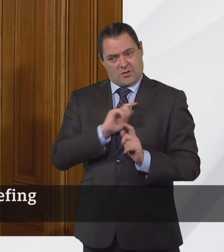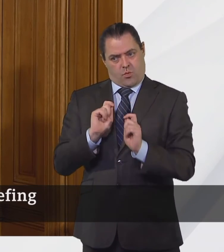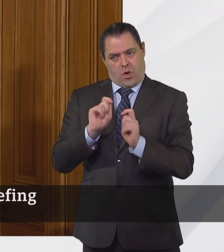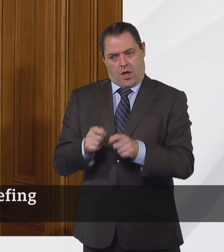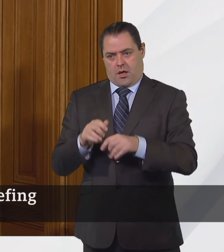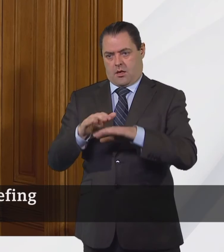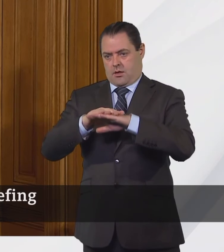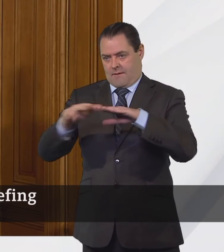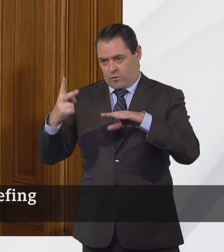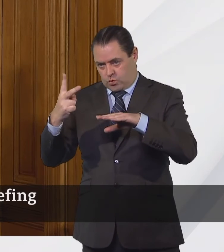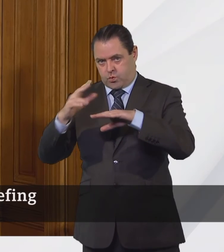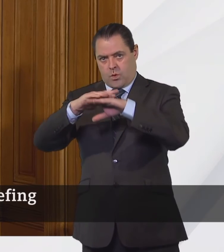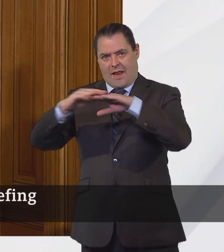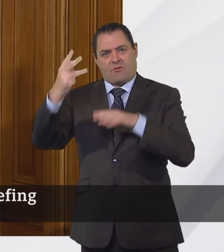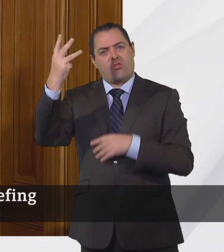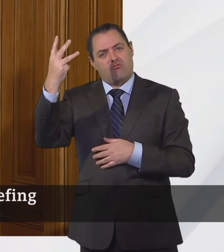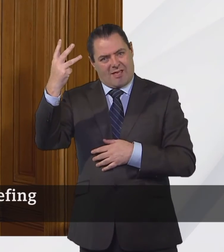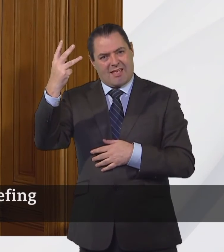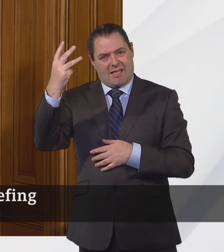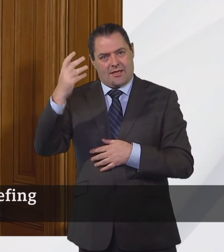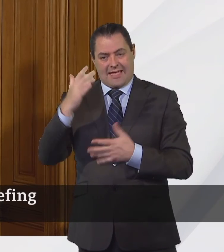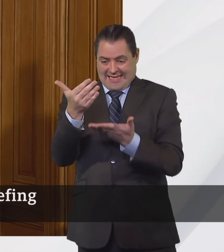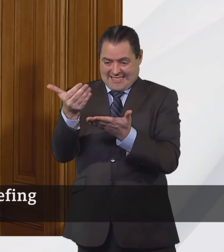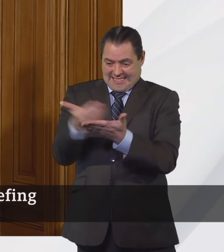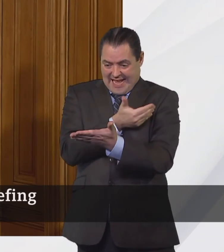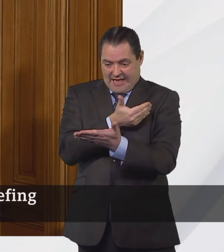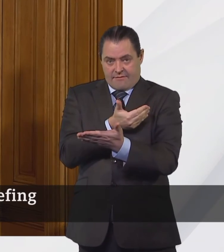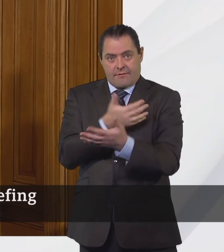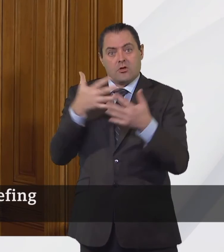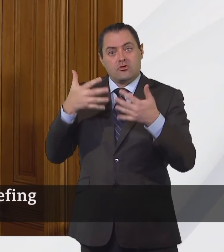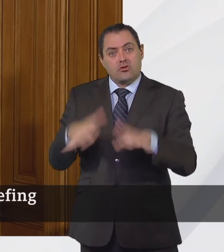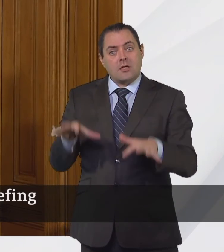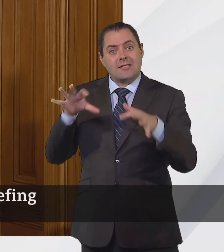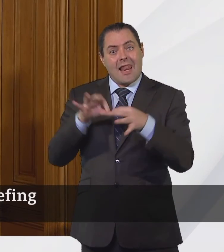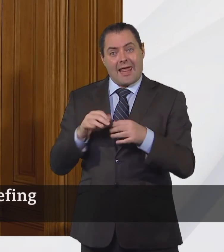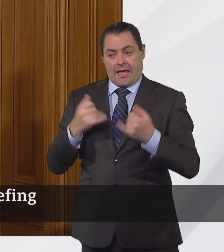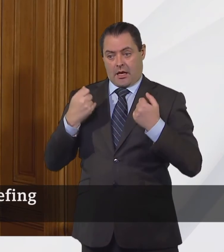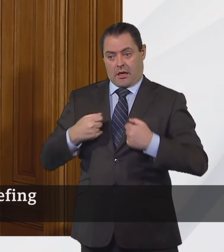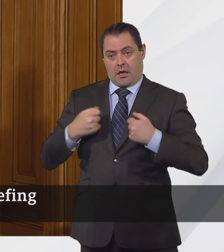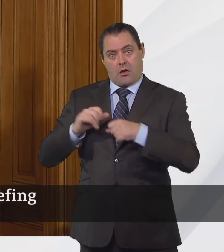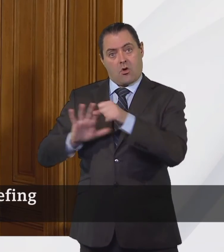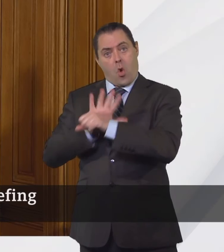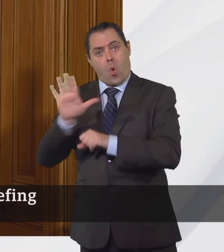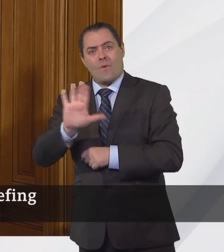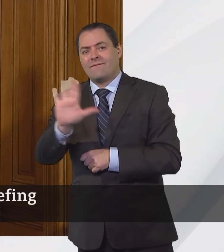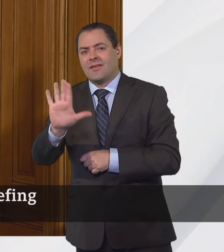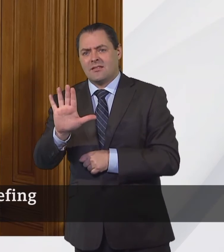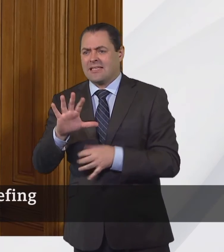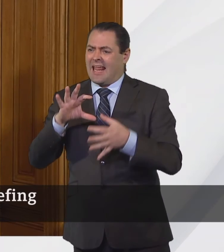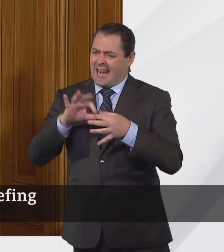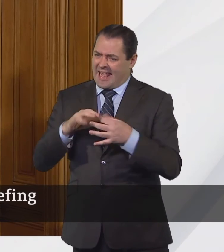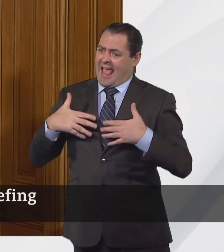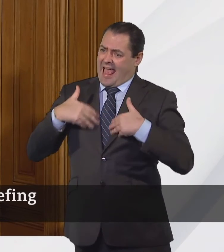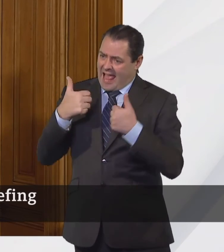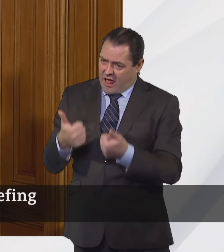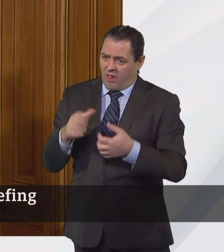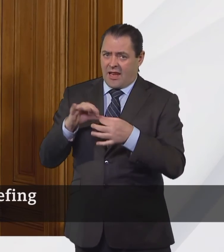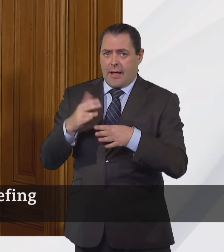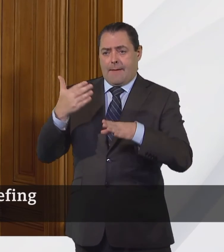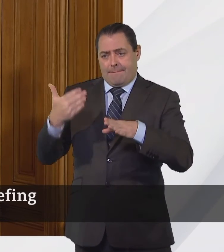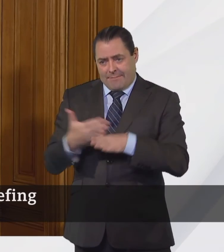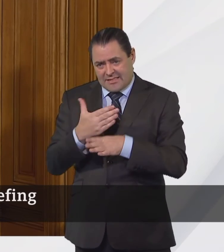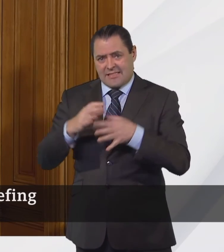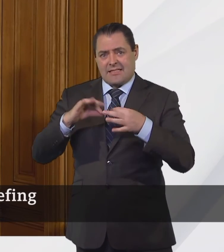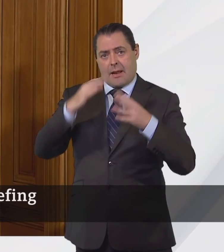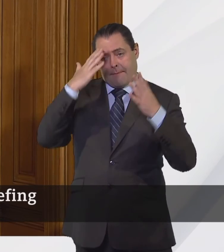safety is not just about COVID. Safety is about the whole package of everything that is to do about health and wider society. And a